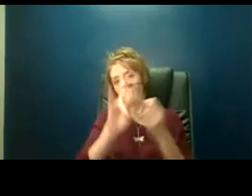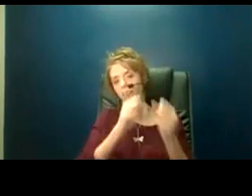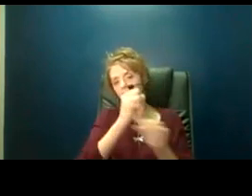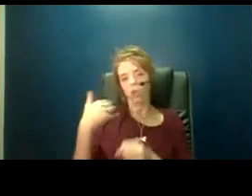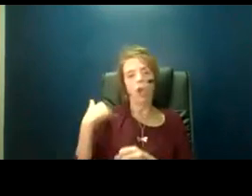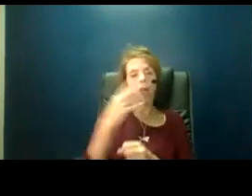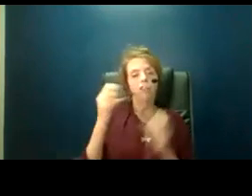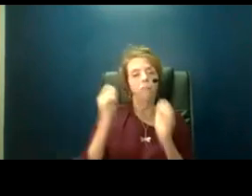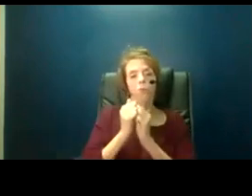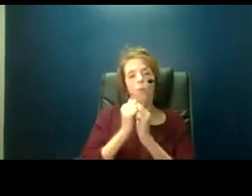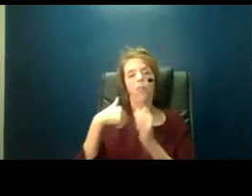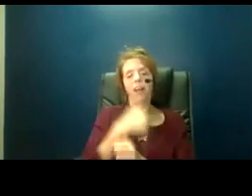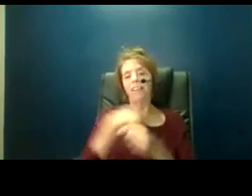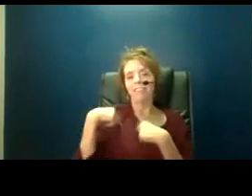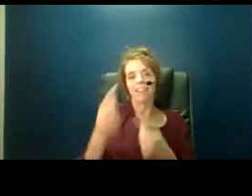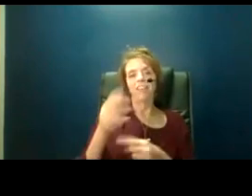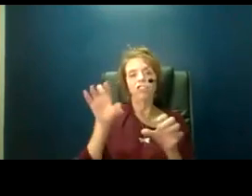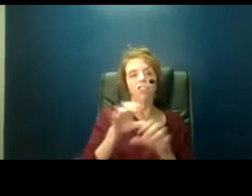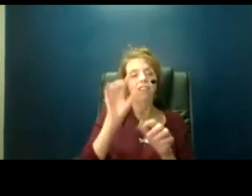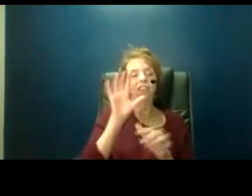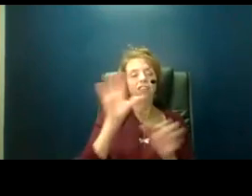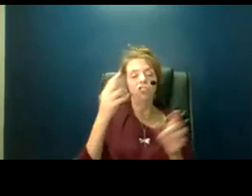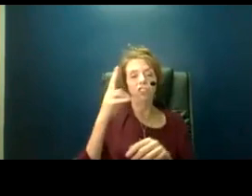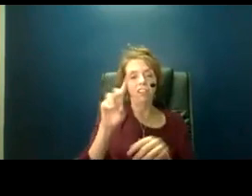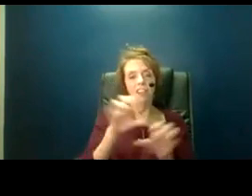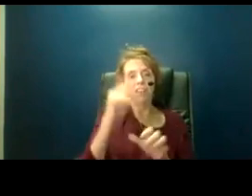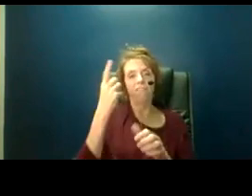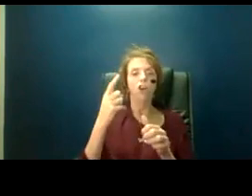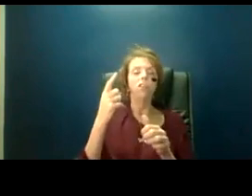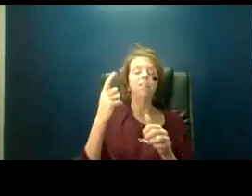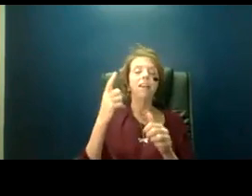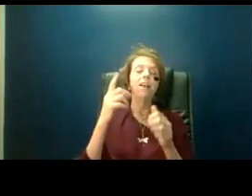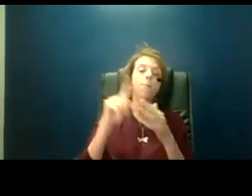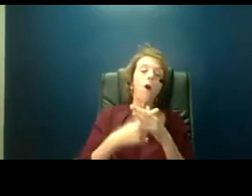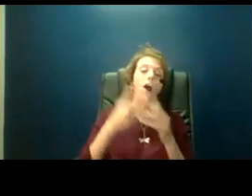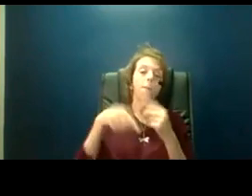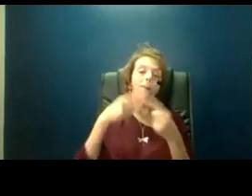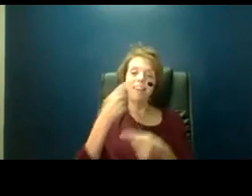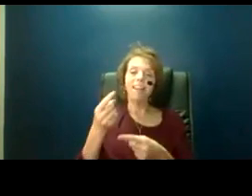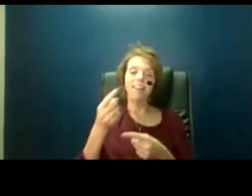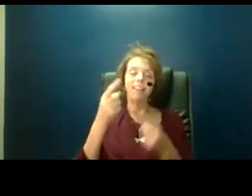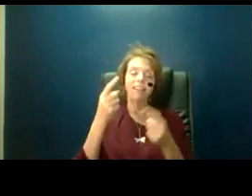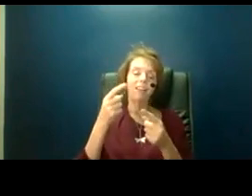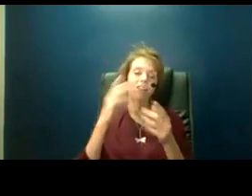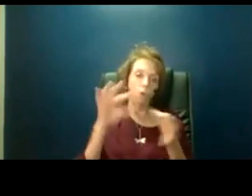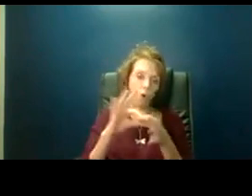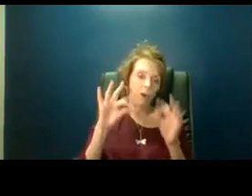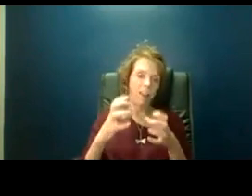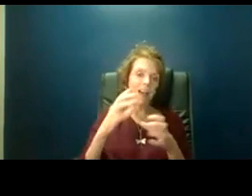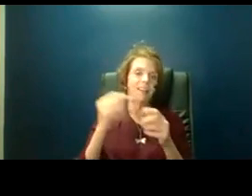been with us ever since. She did the first session of the Telling the Story of Learning course, and she